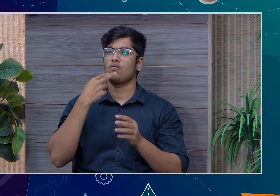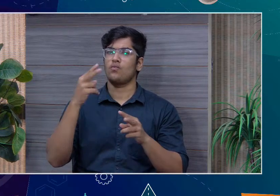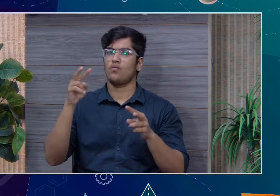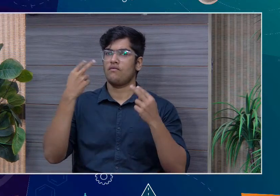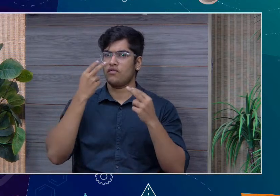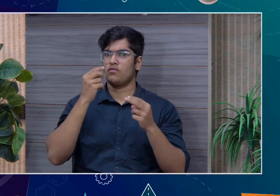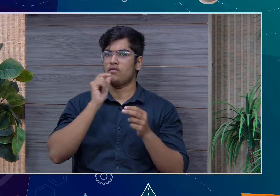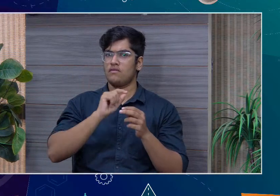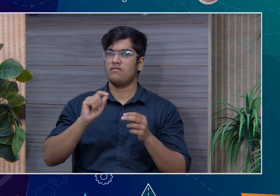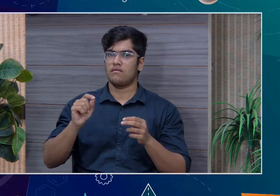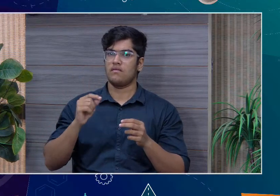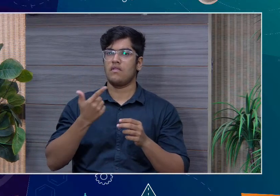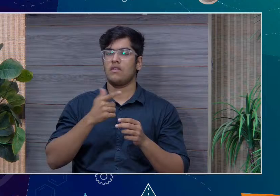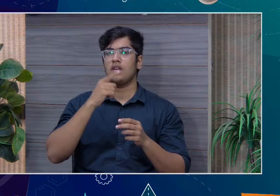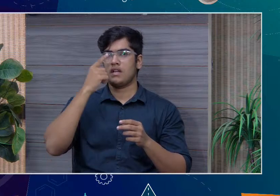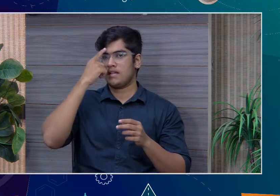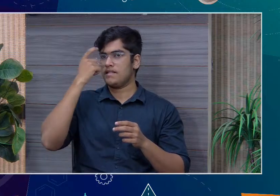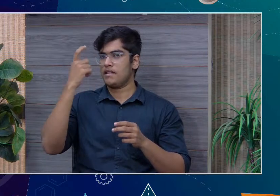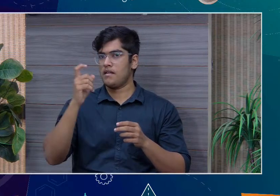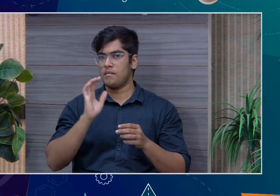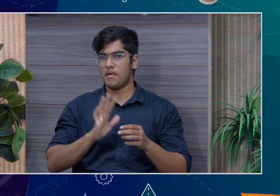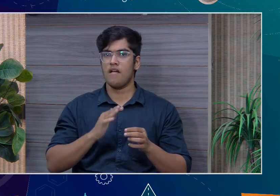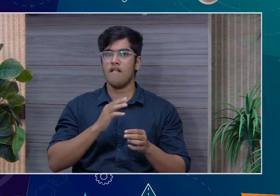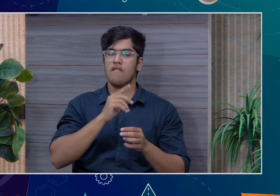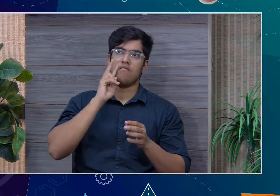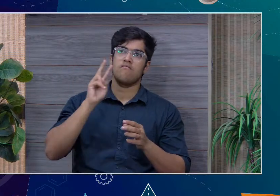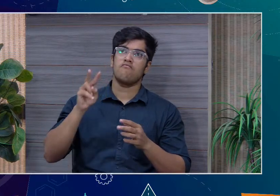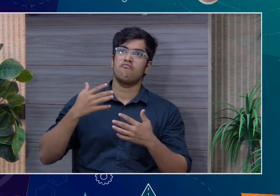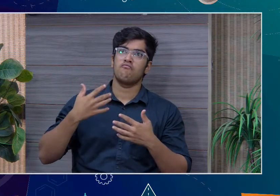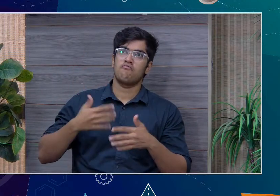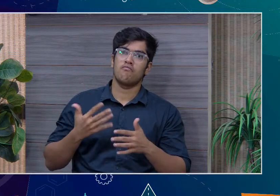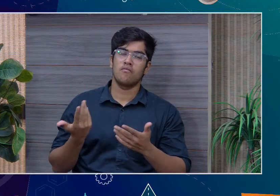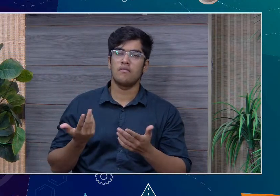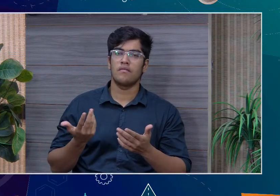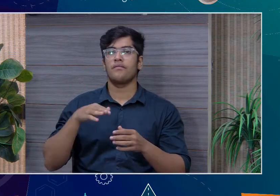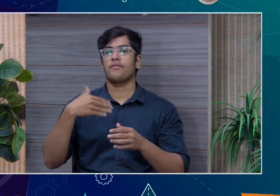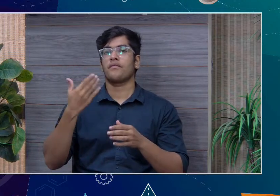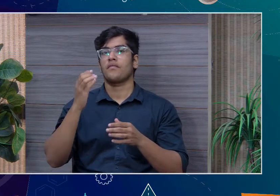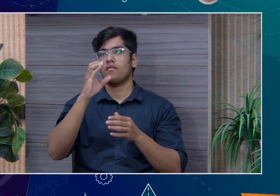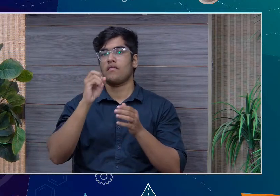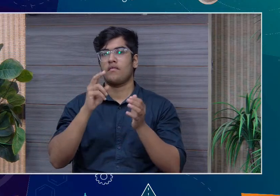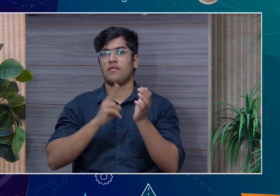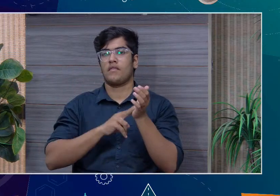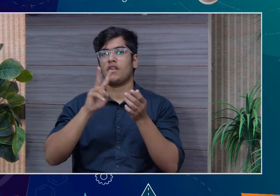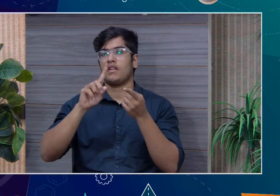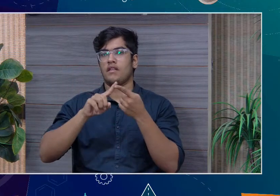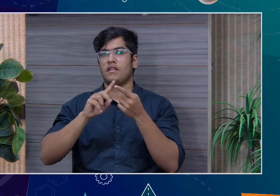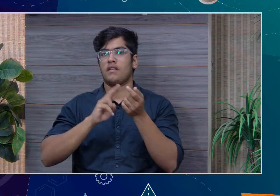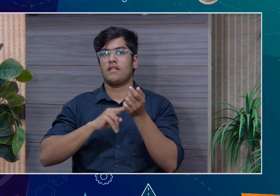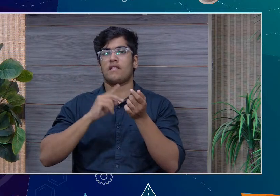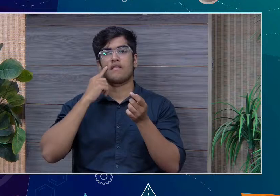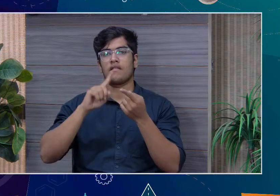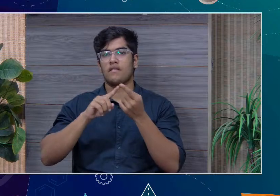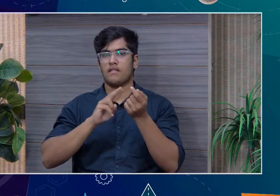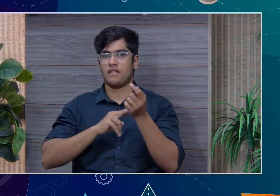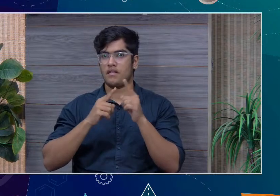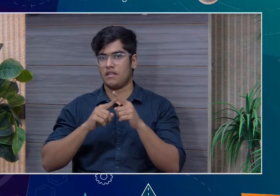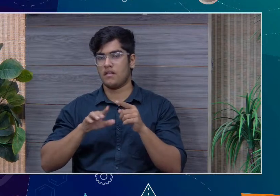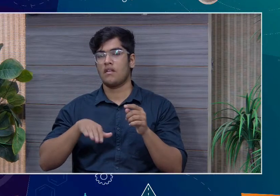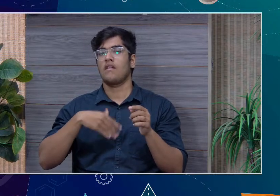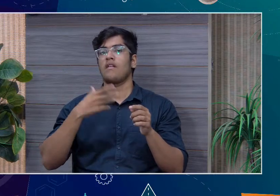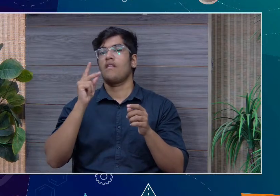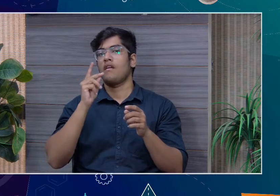see dream, admire, conveniently, and then awakened, and leather